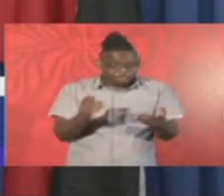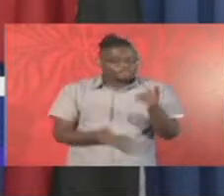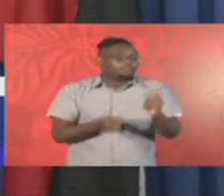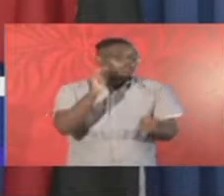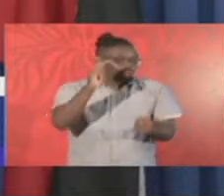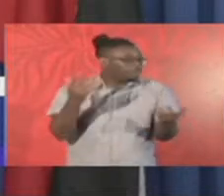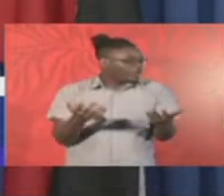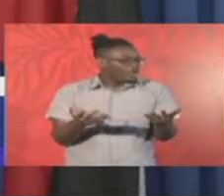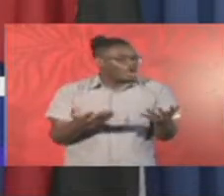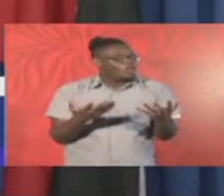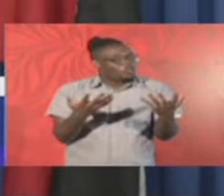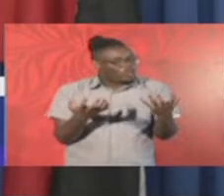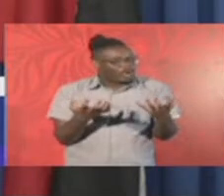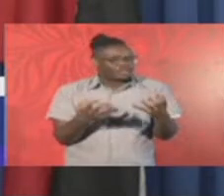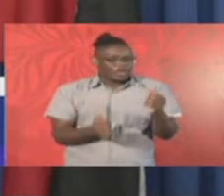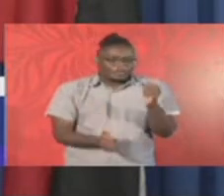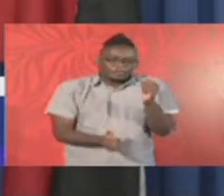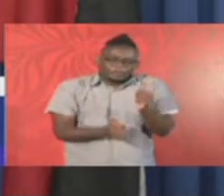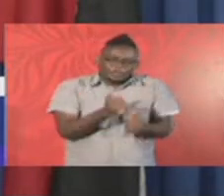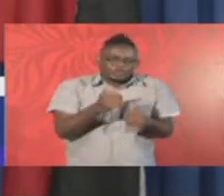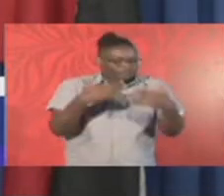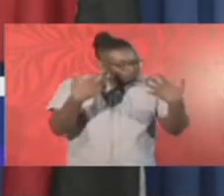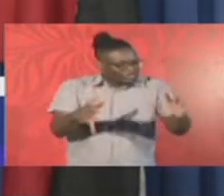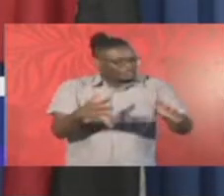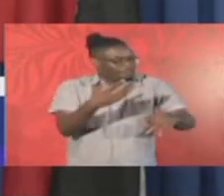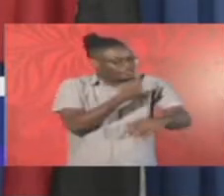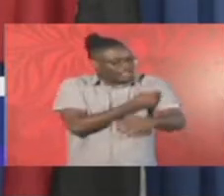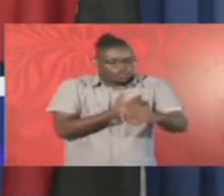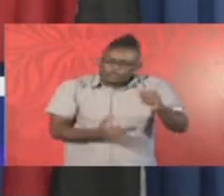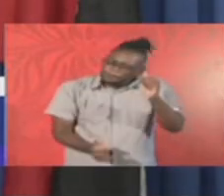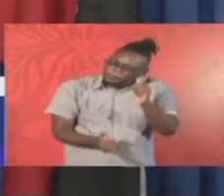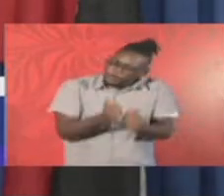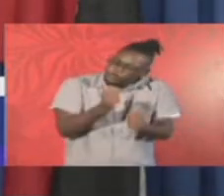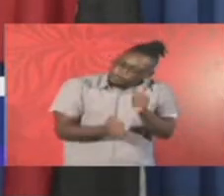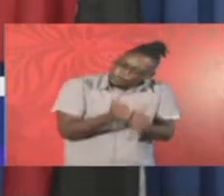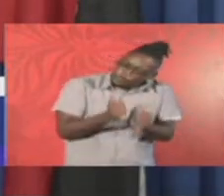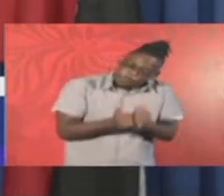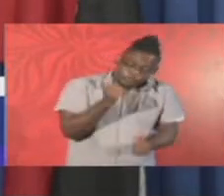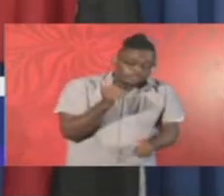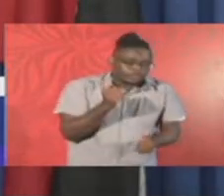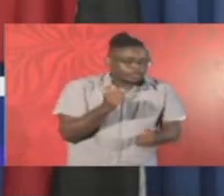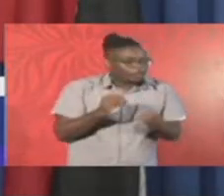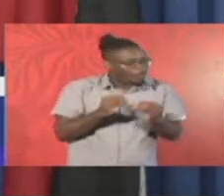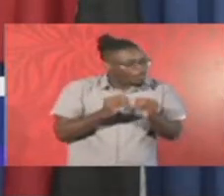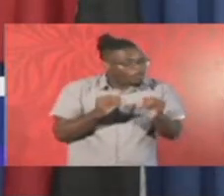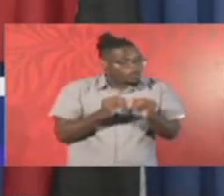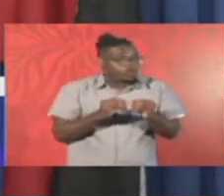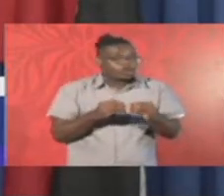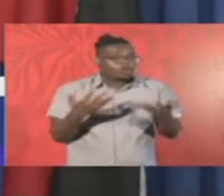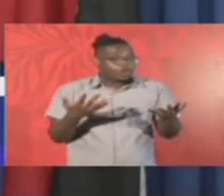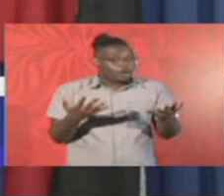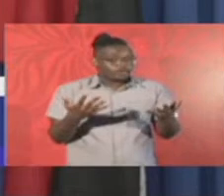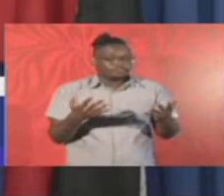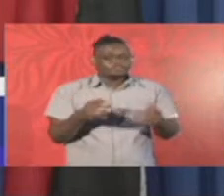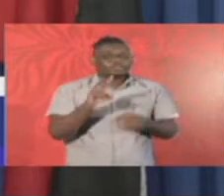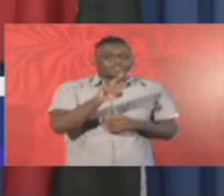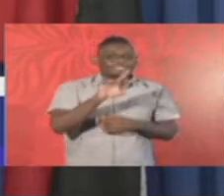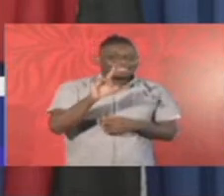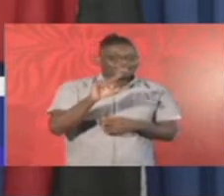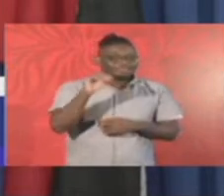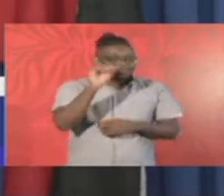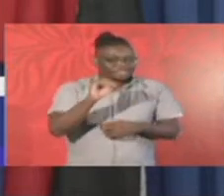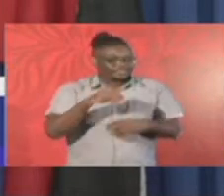largely vaccinated. So the numbers again, 28% vaccinated fully, meaning